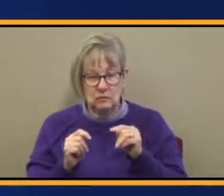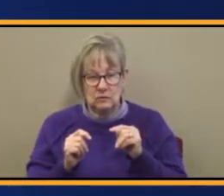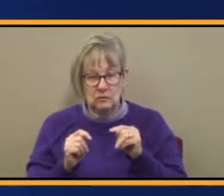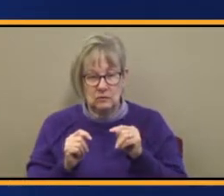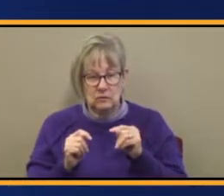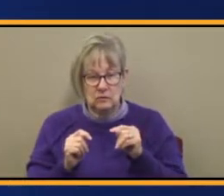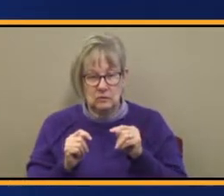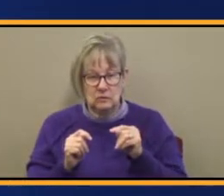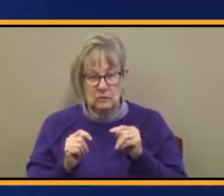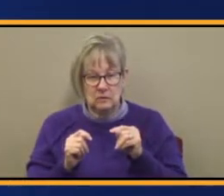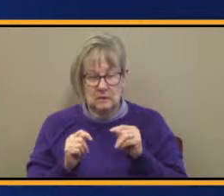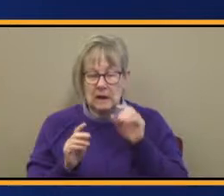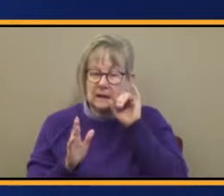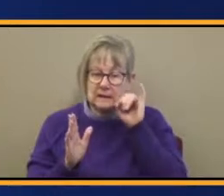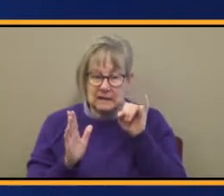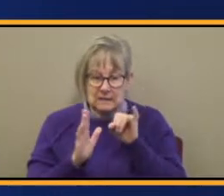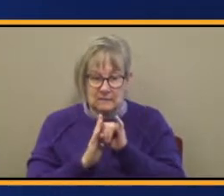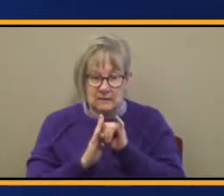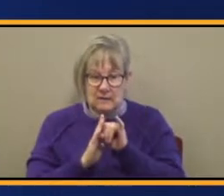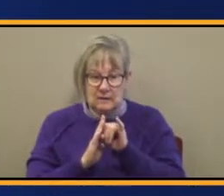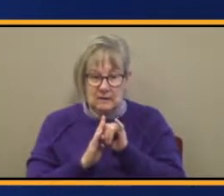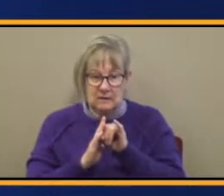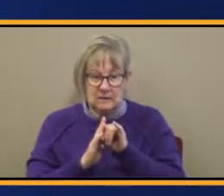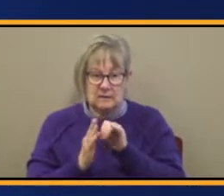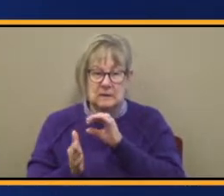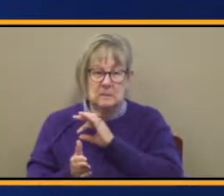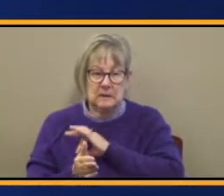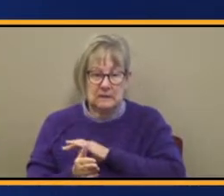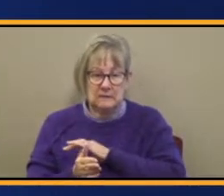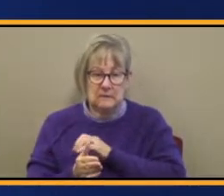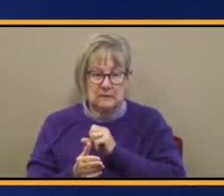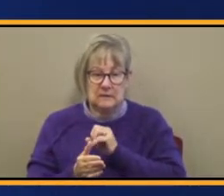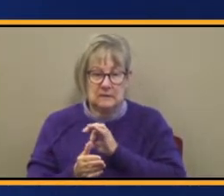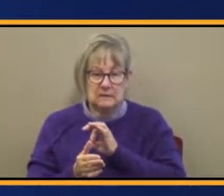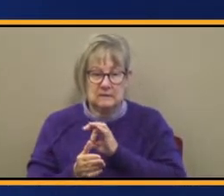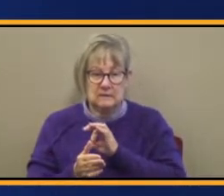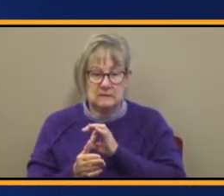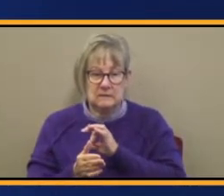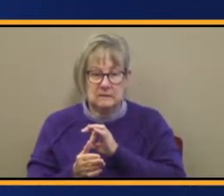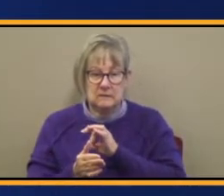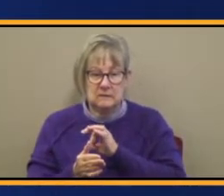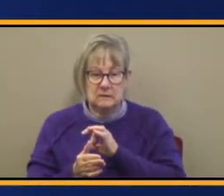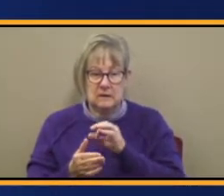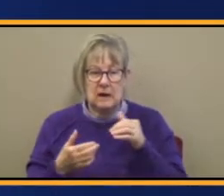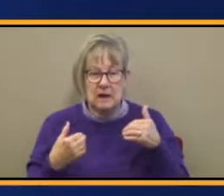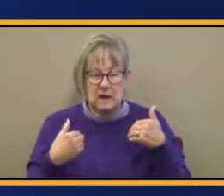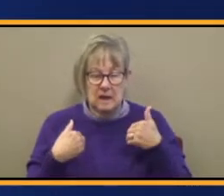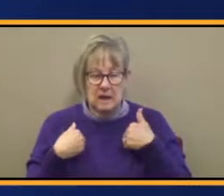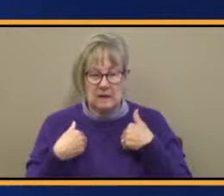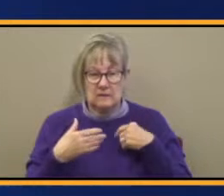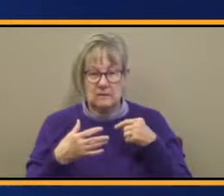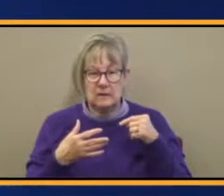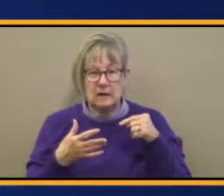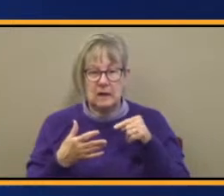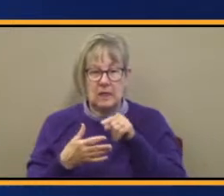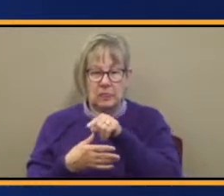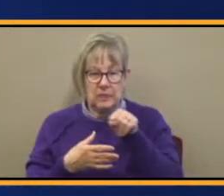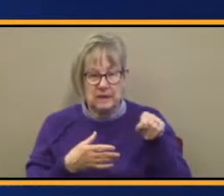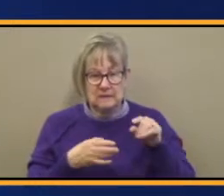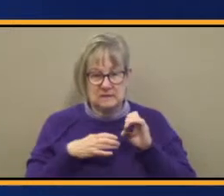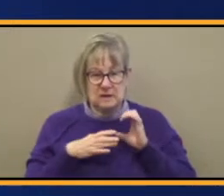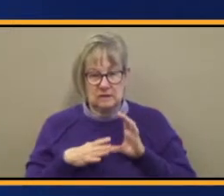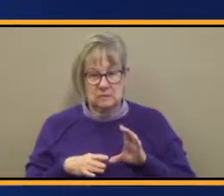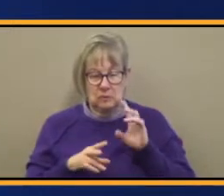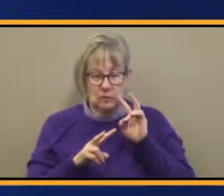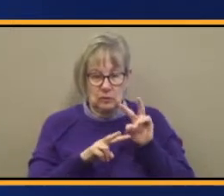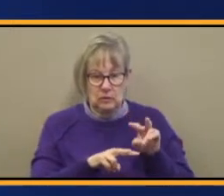to identify the benefits of having these customers looking at their